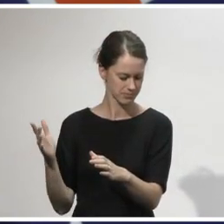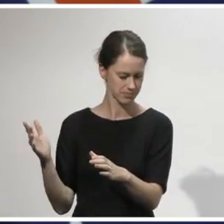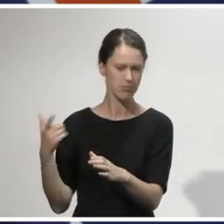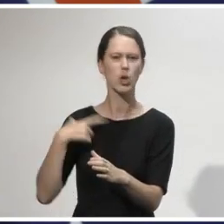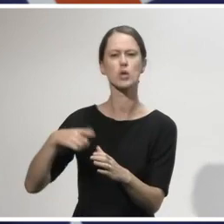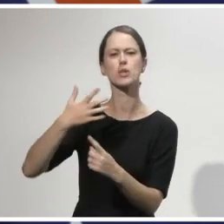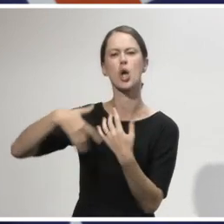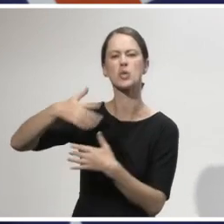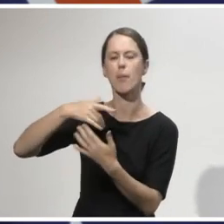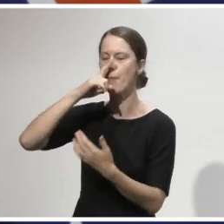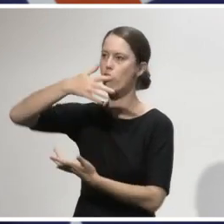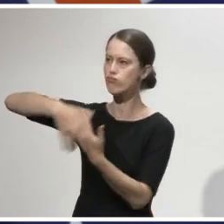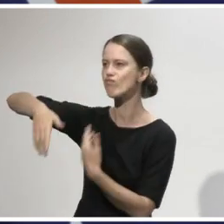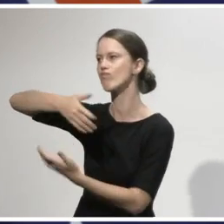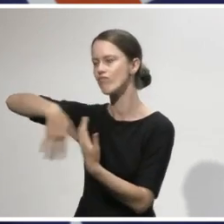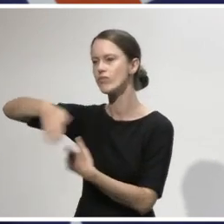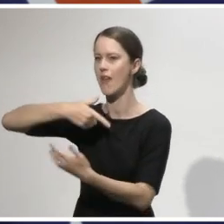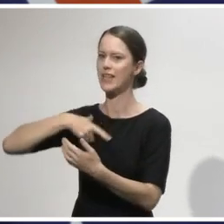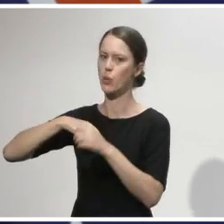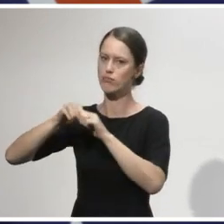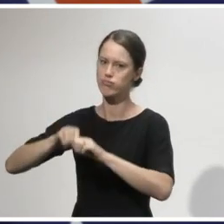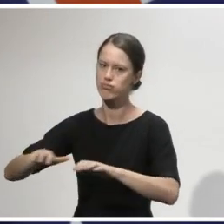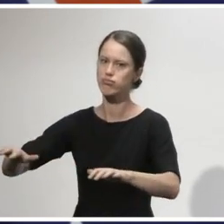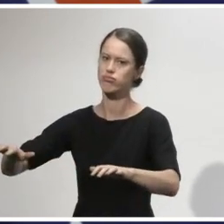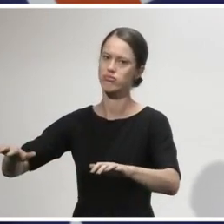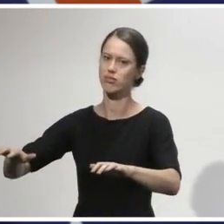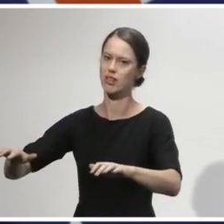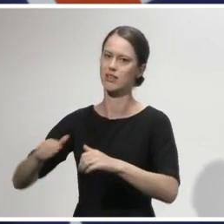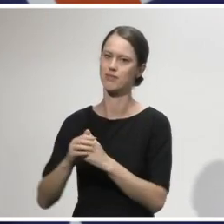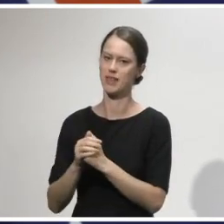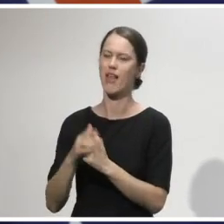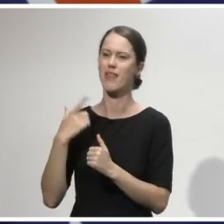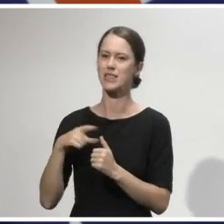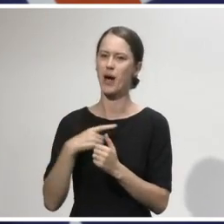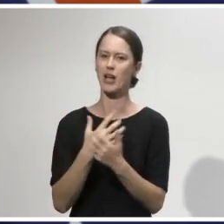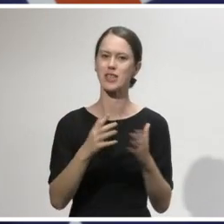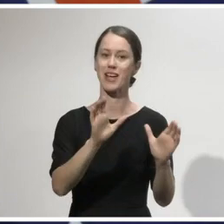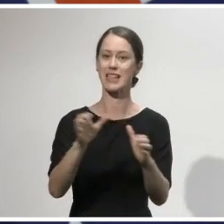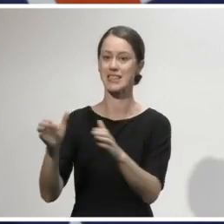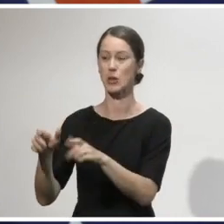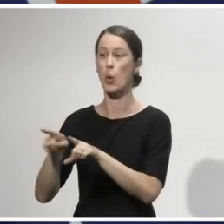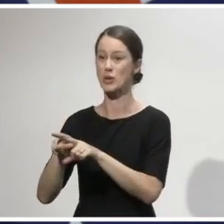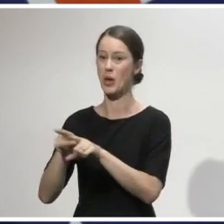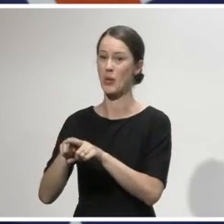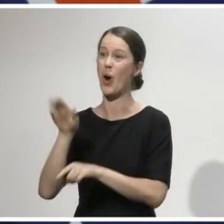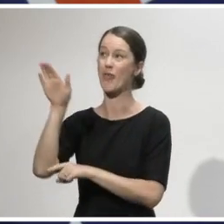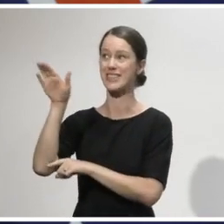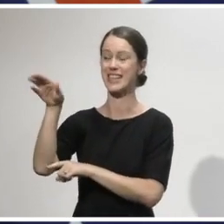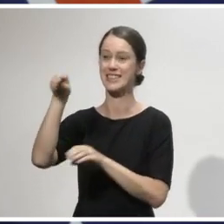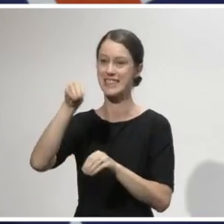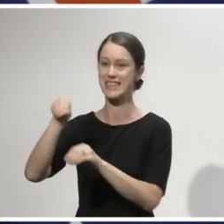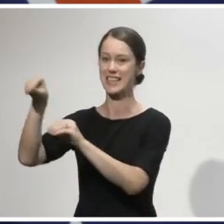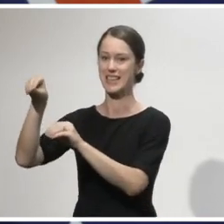social event, and that's where we're seeing quite a number of clusters, not just within New Zealand, but it's being observed across the world, that